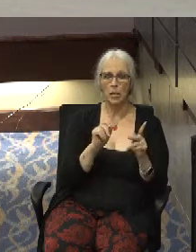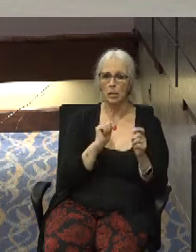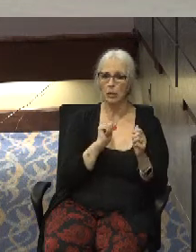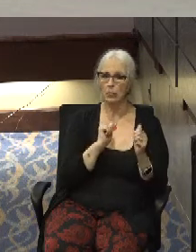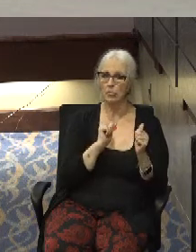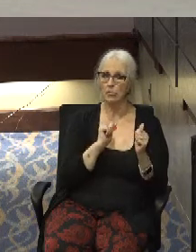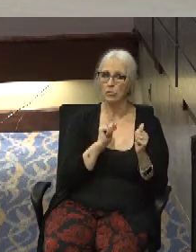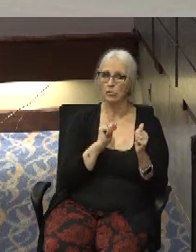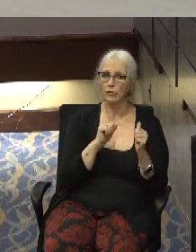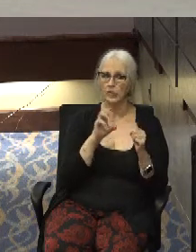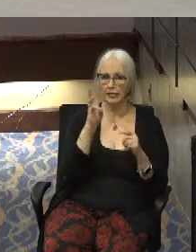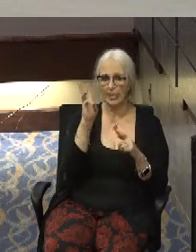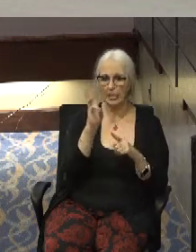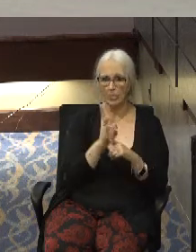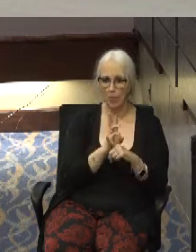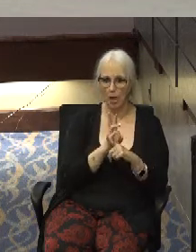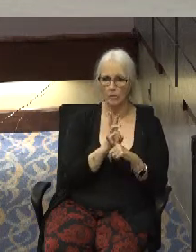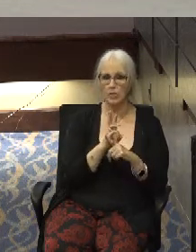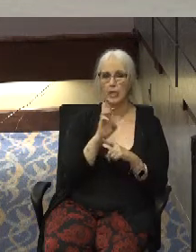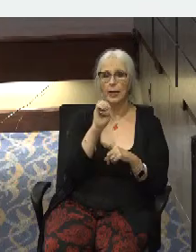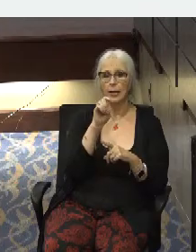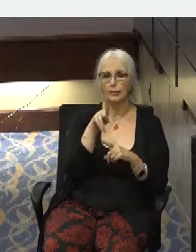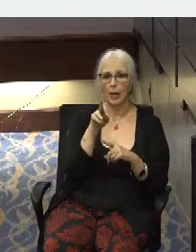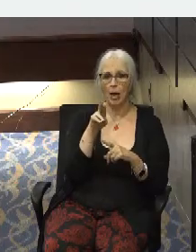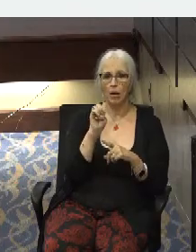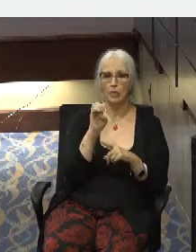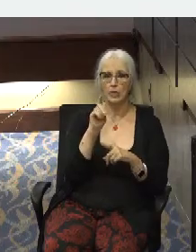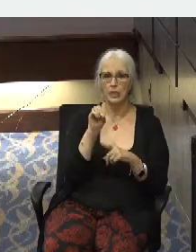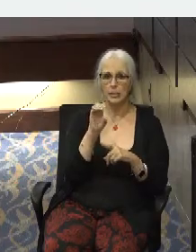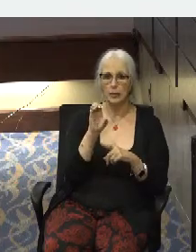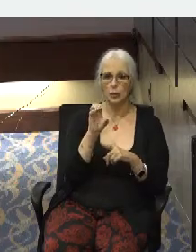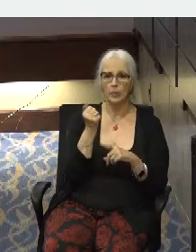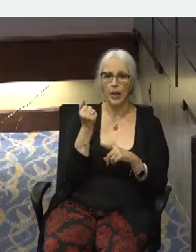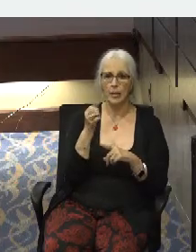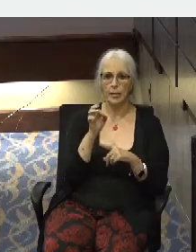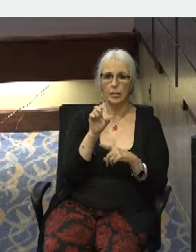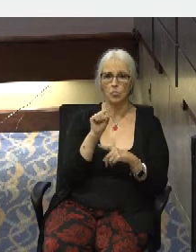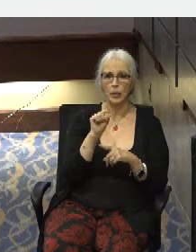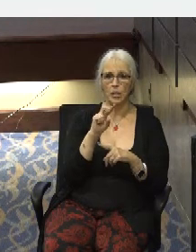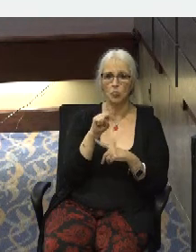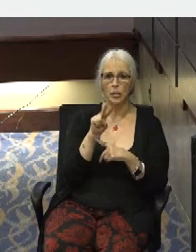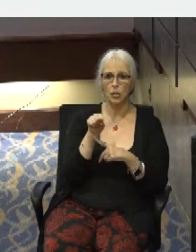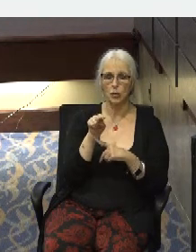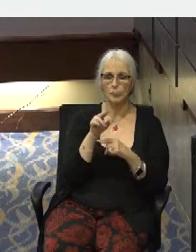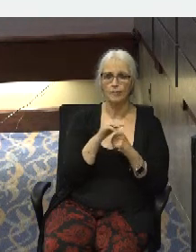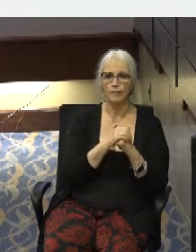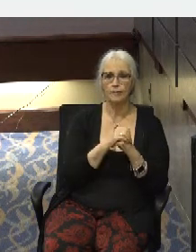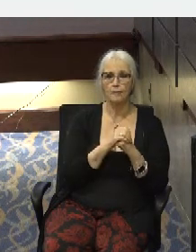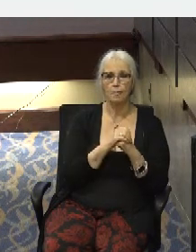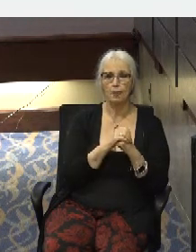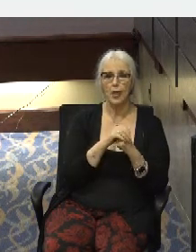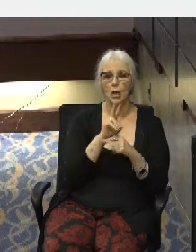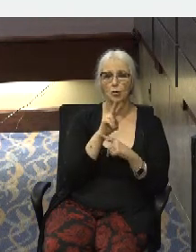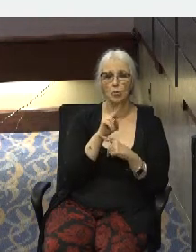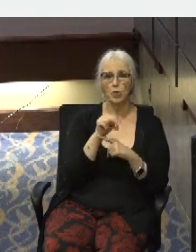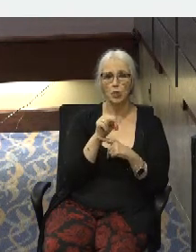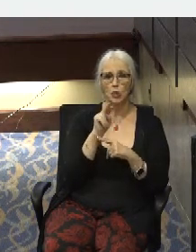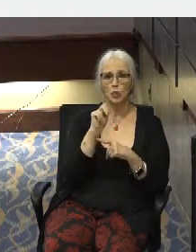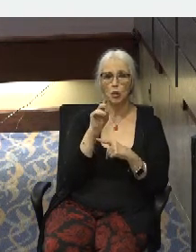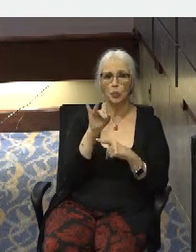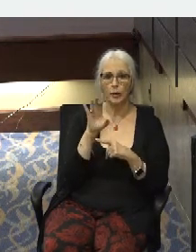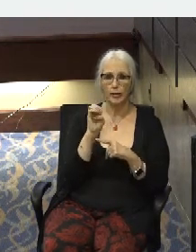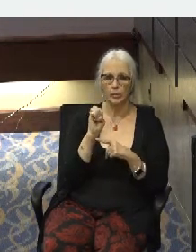for a period of 6 months and expire on December 19, 2022. We had 22